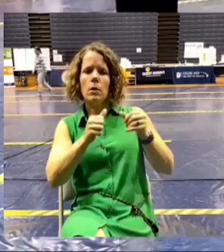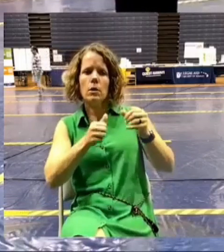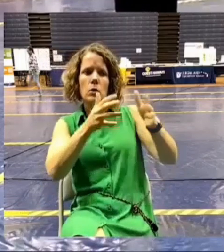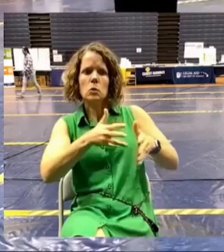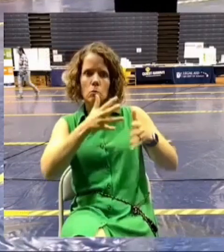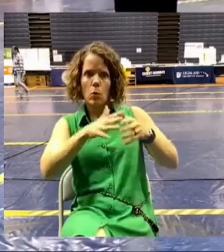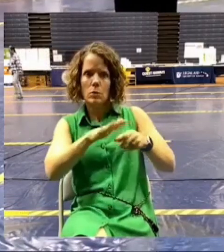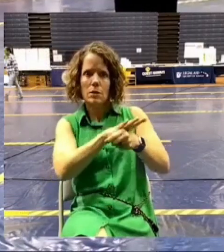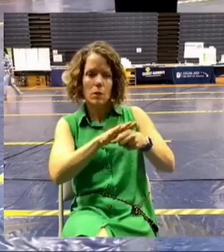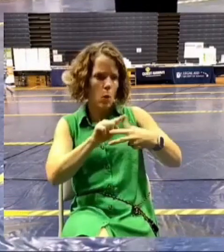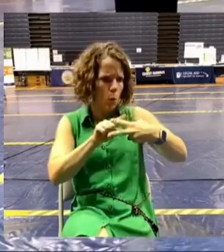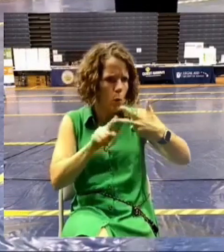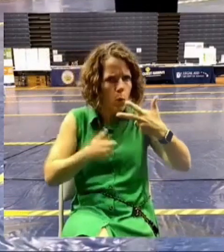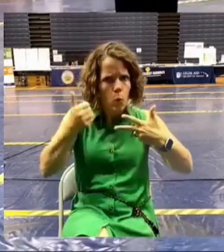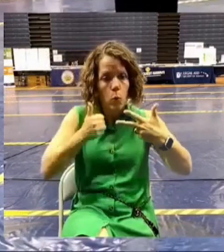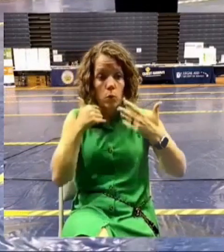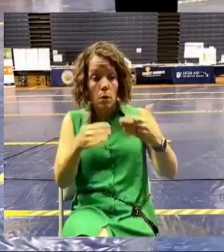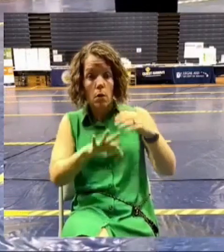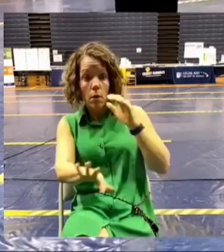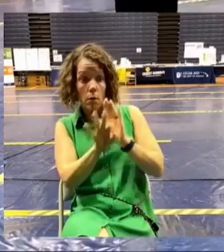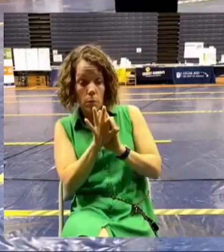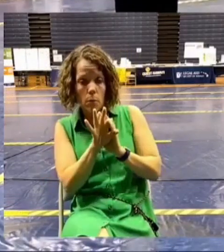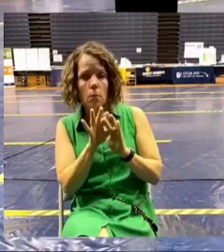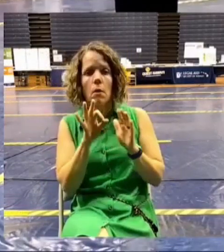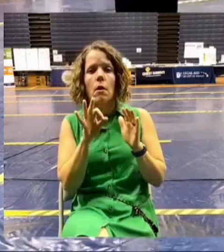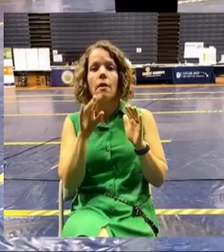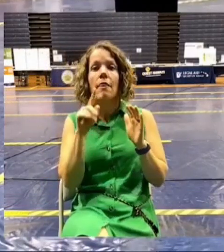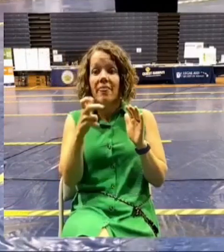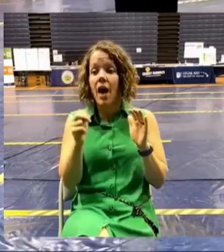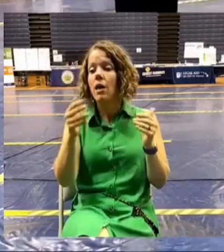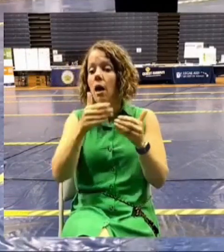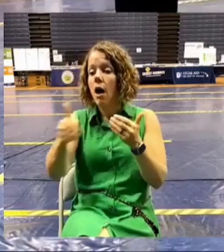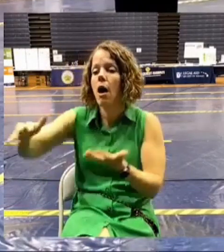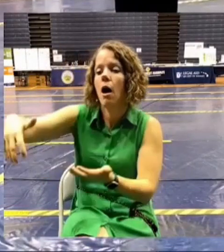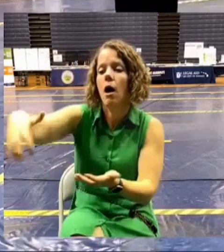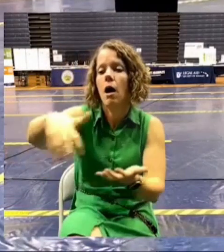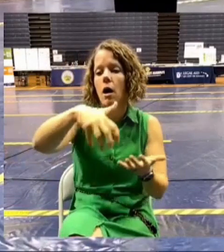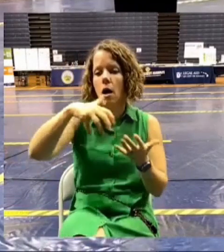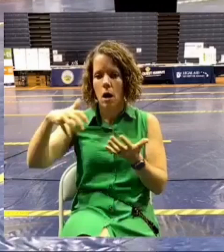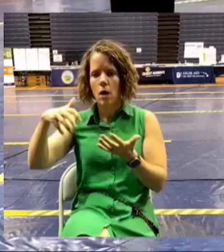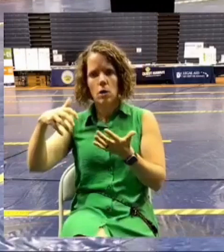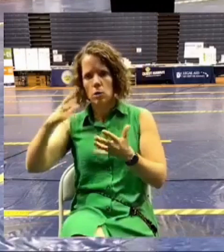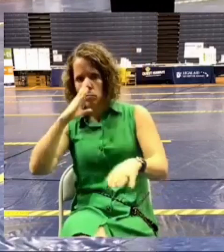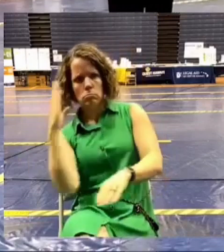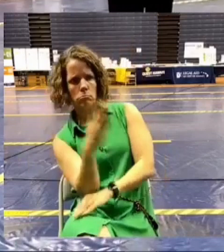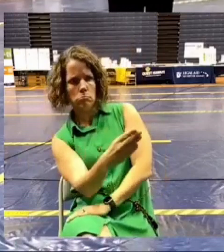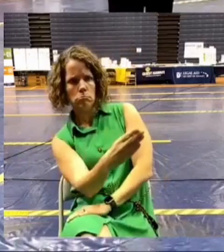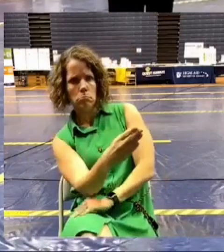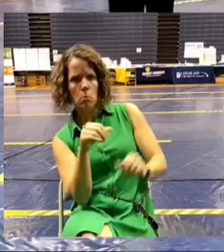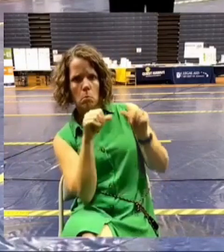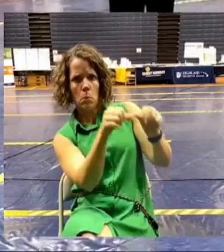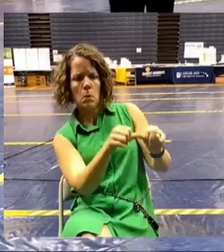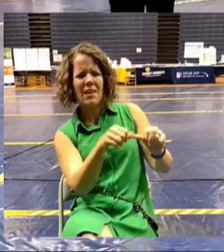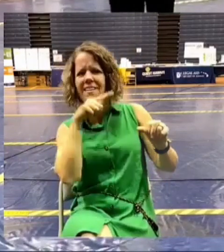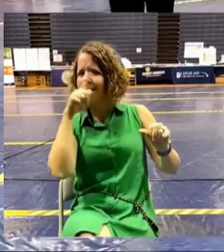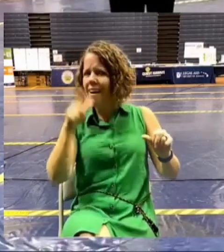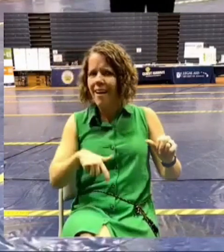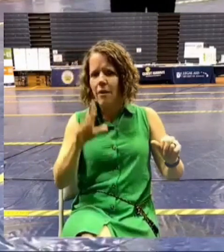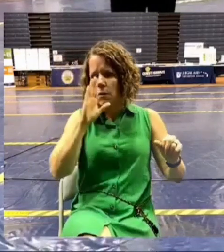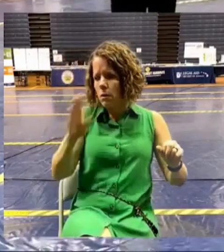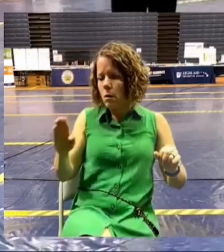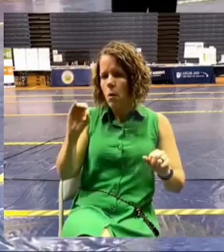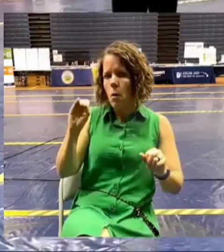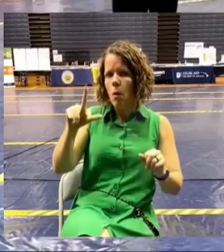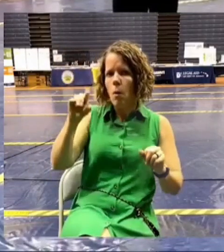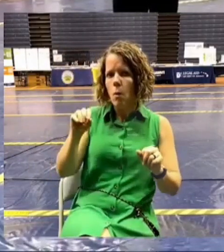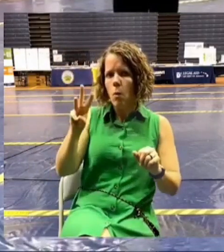have to stop at the temporary. The temporary is obviously what it sounds like for now because we don't have anywhere else. But let's say we get up and running and we